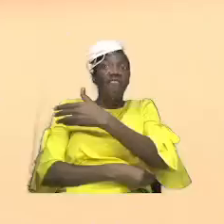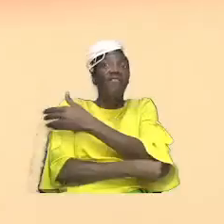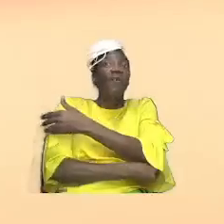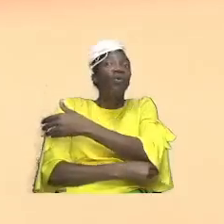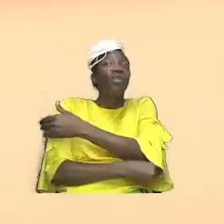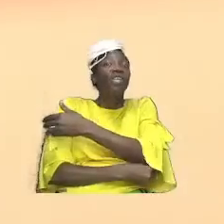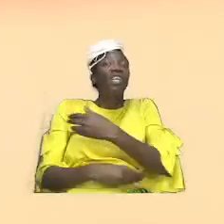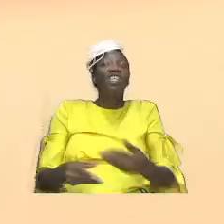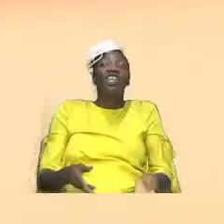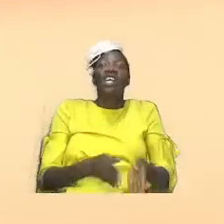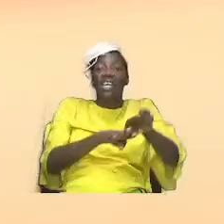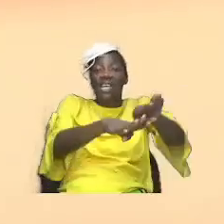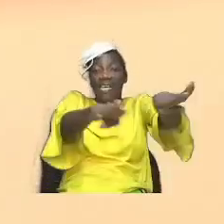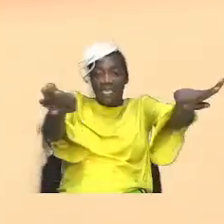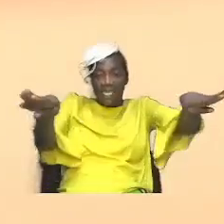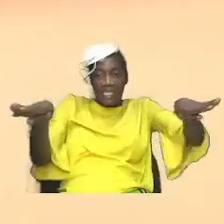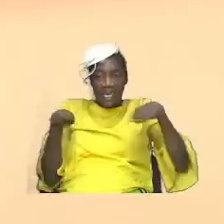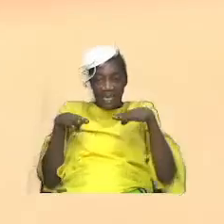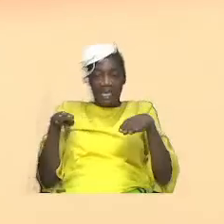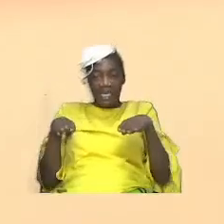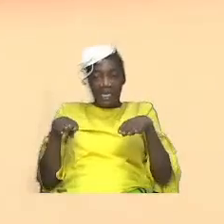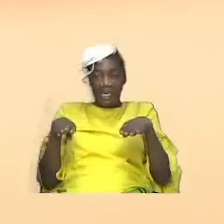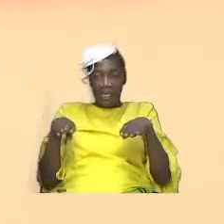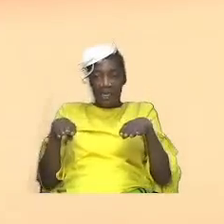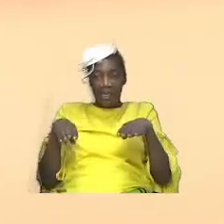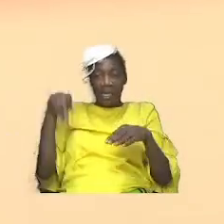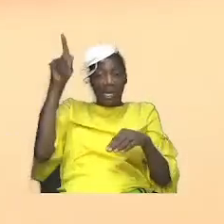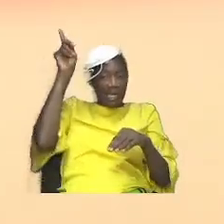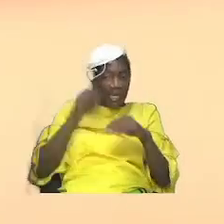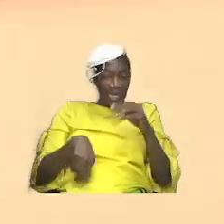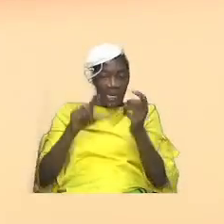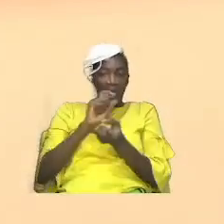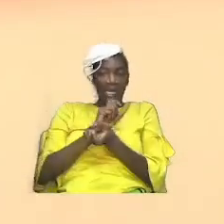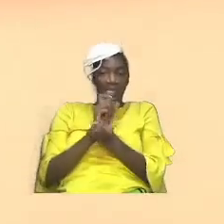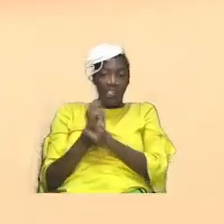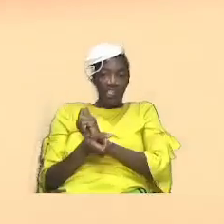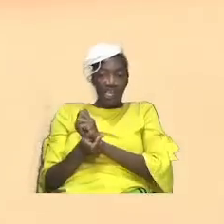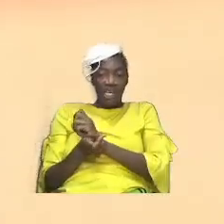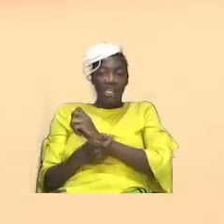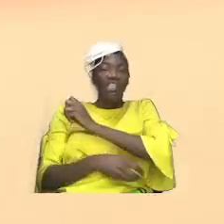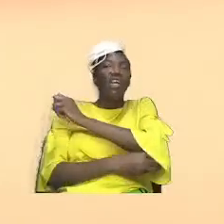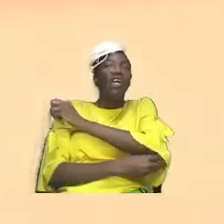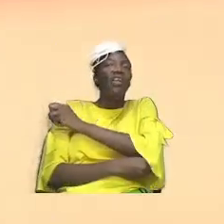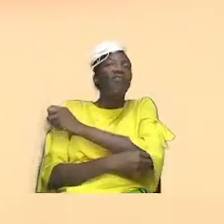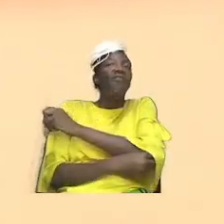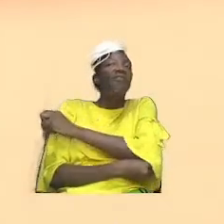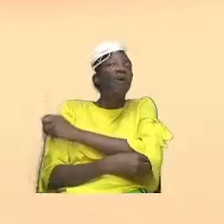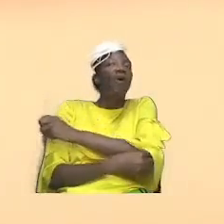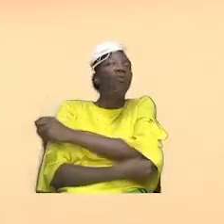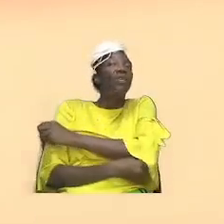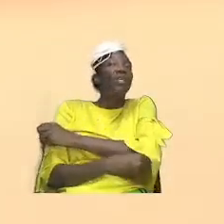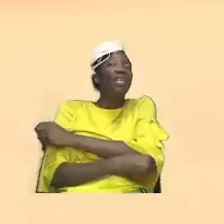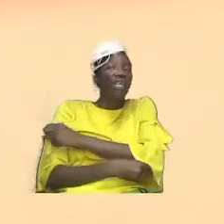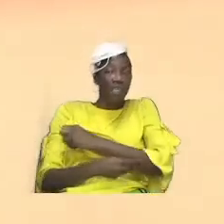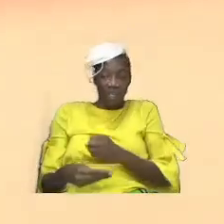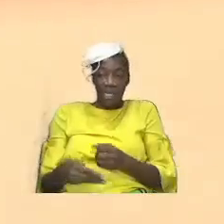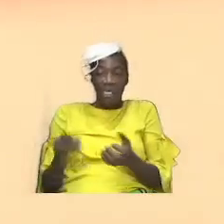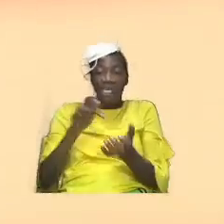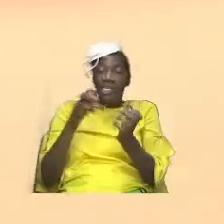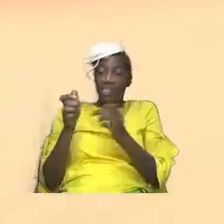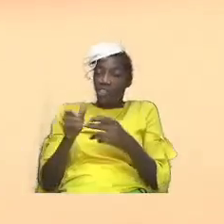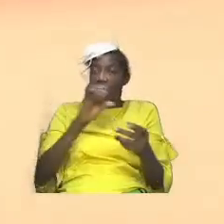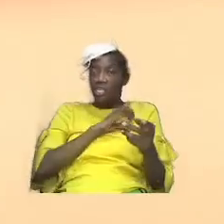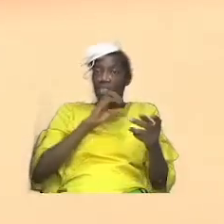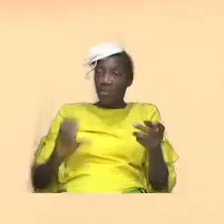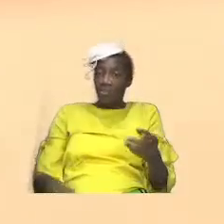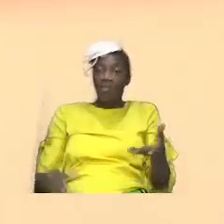laid. And nobody can change the foundation. It is Jesus Christ. Other foundation can no man lay than that which is laid.